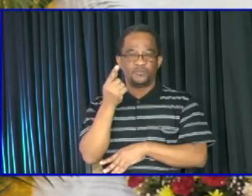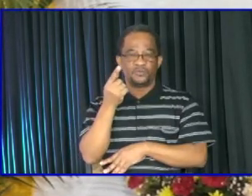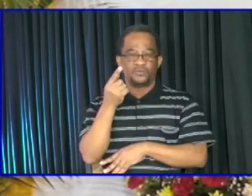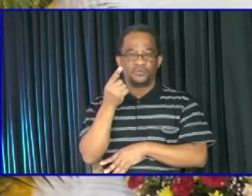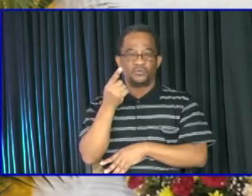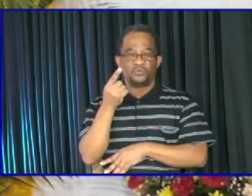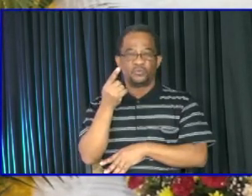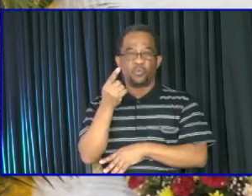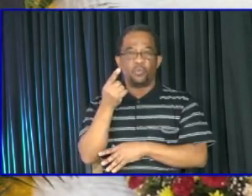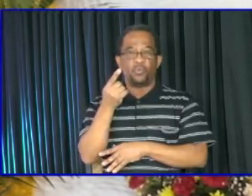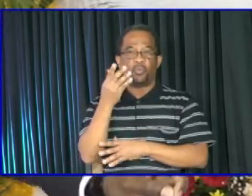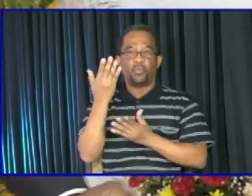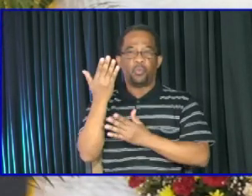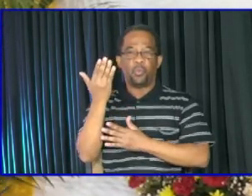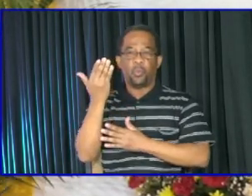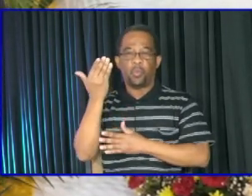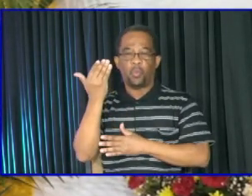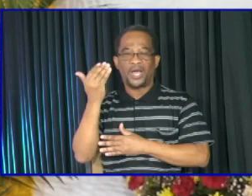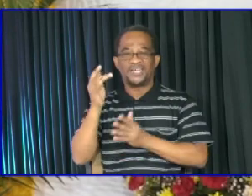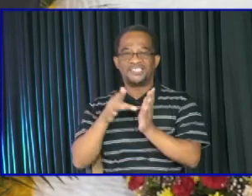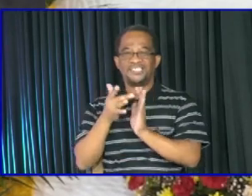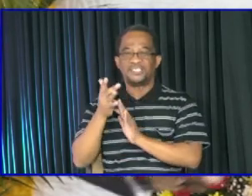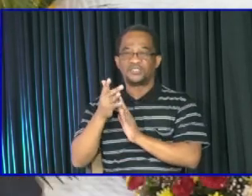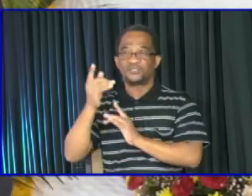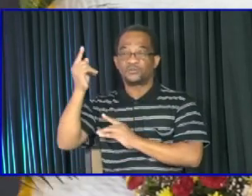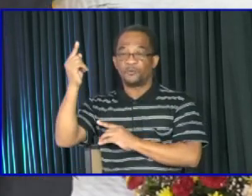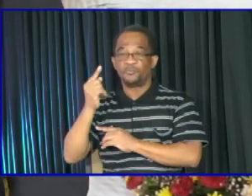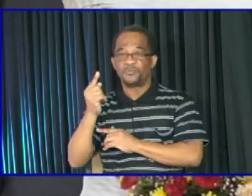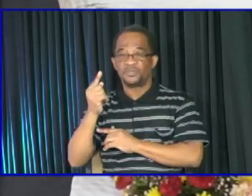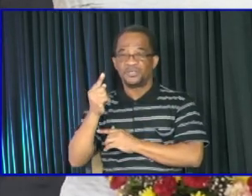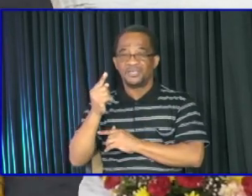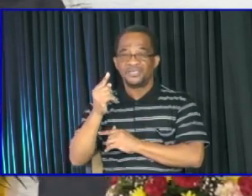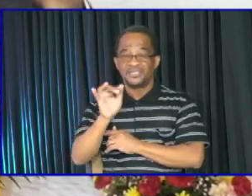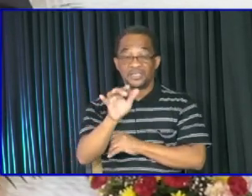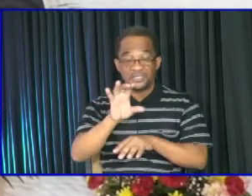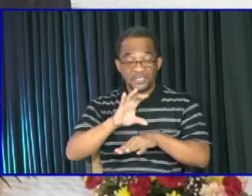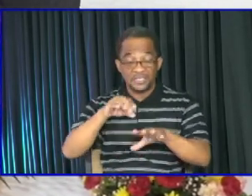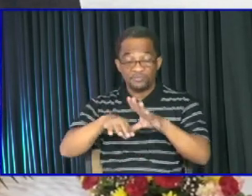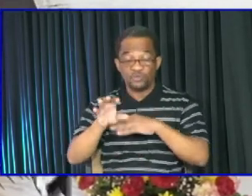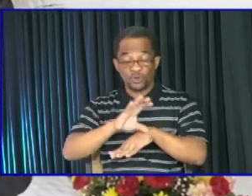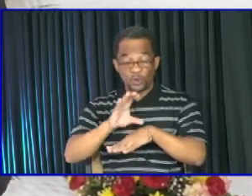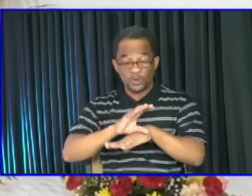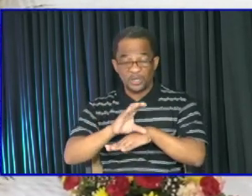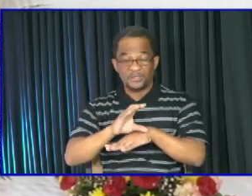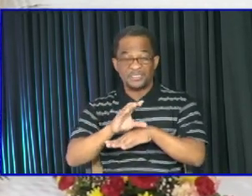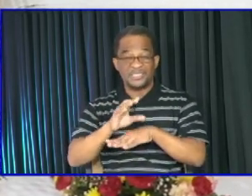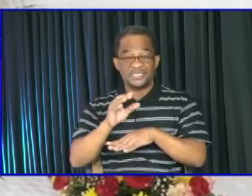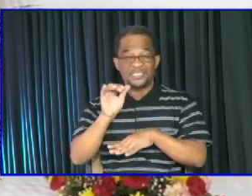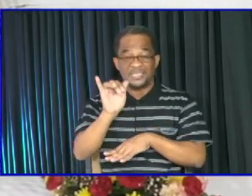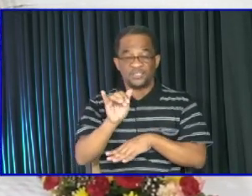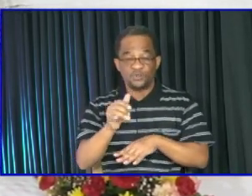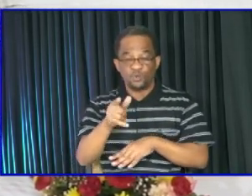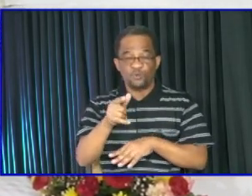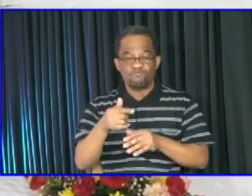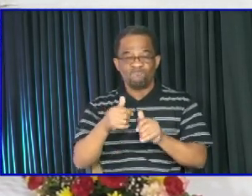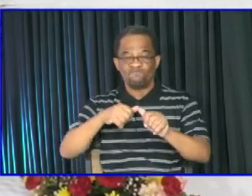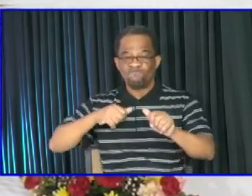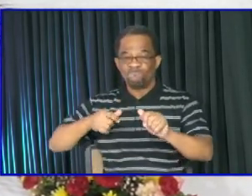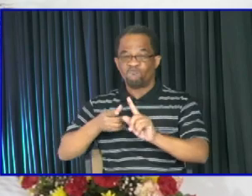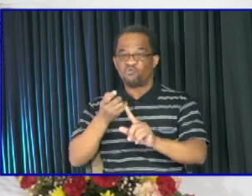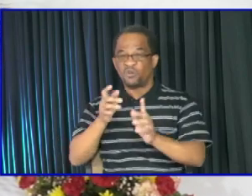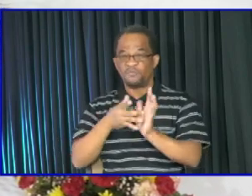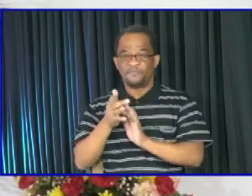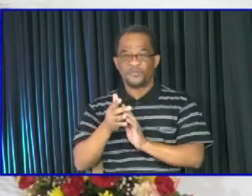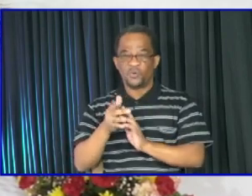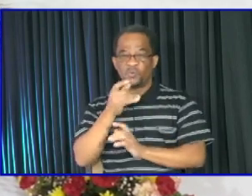Jesus, you could be in a church and you're still far away from Jesus. How much then about those of us who are